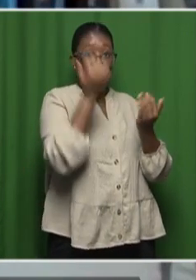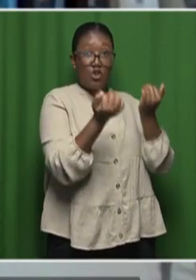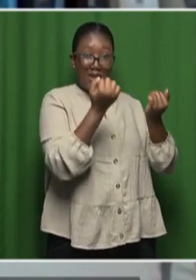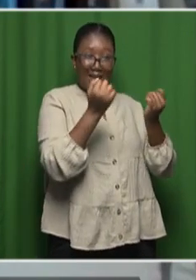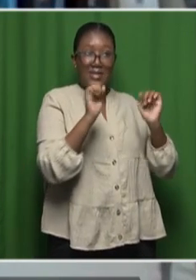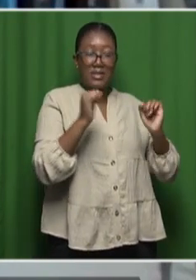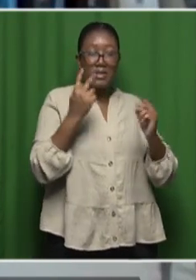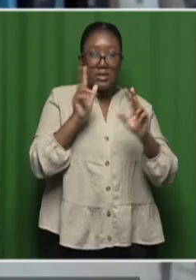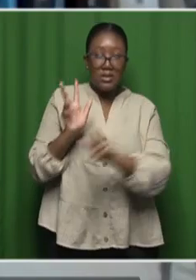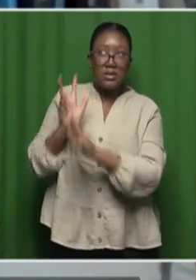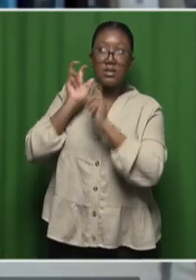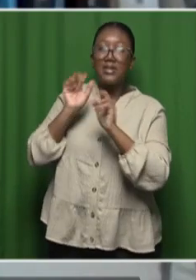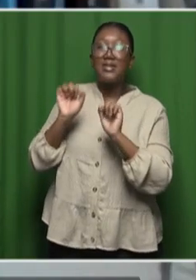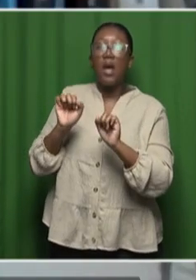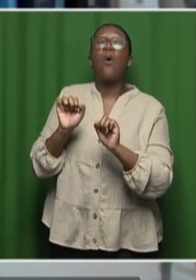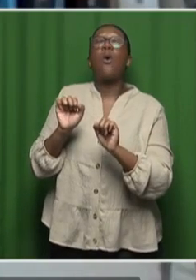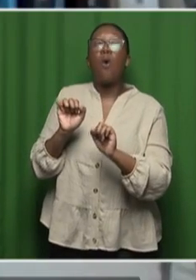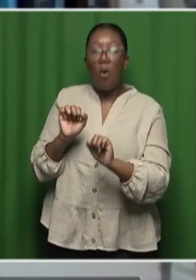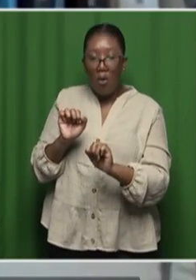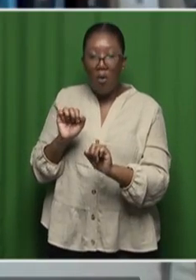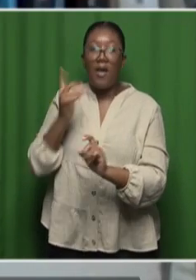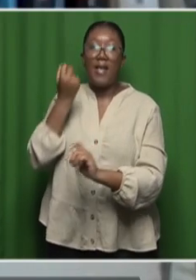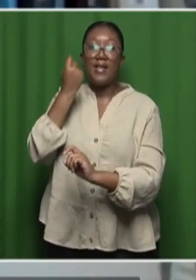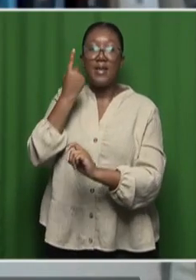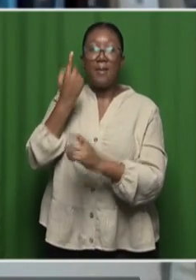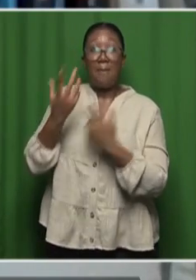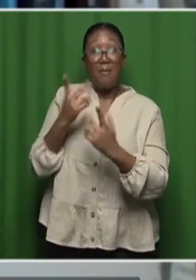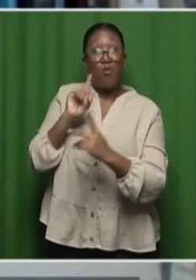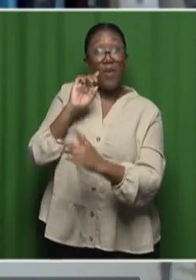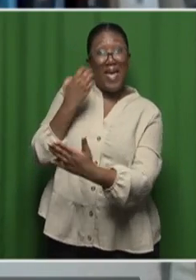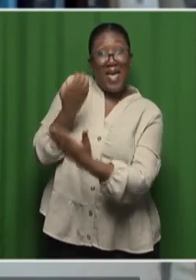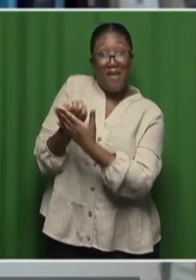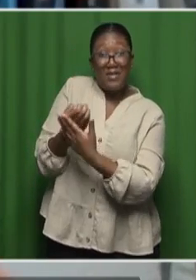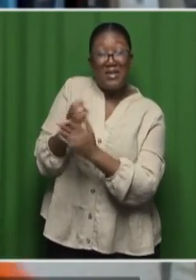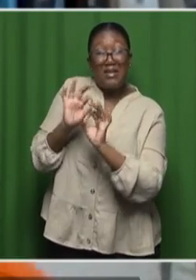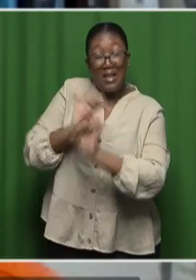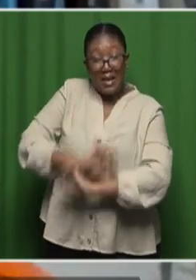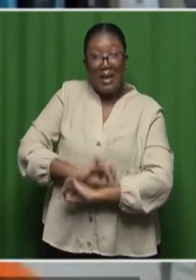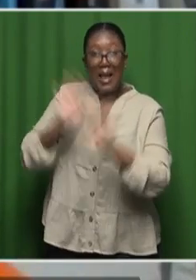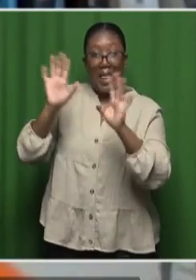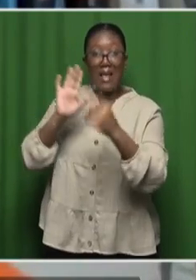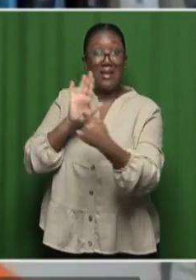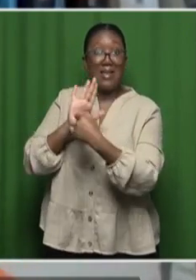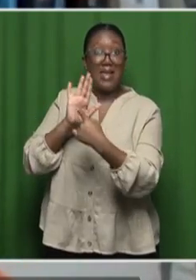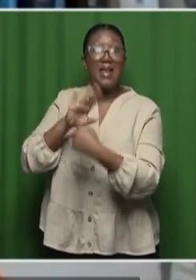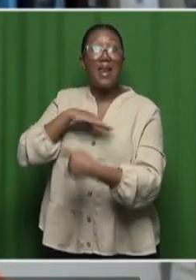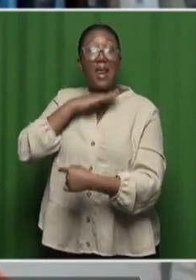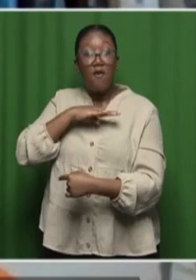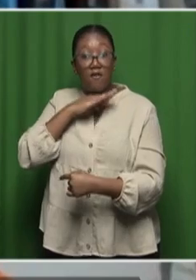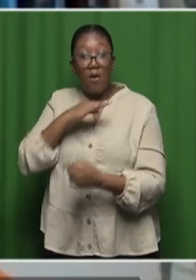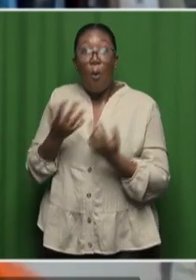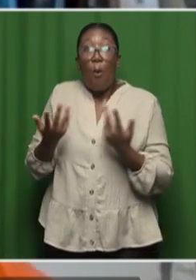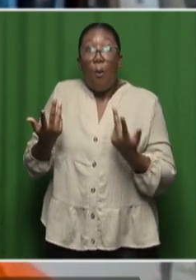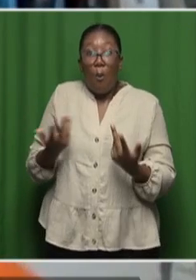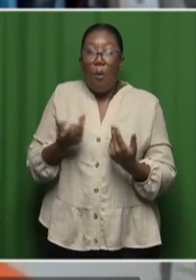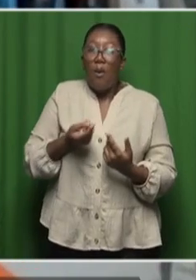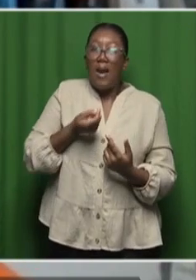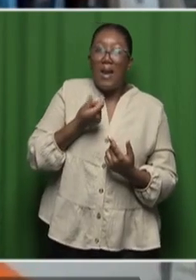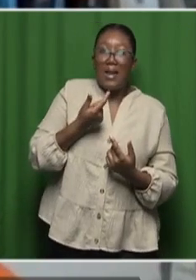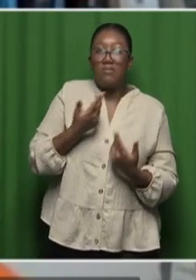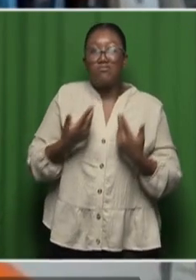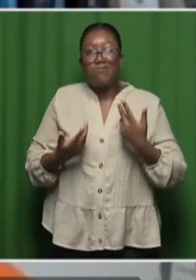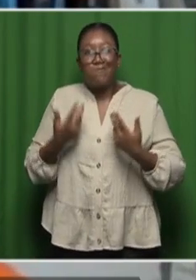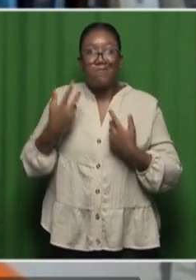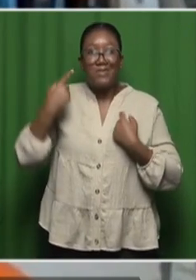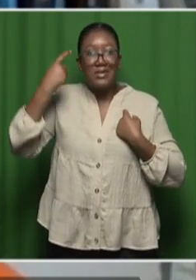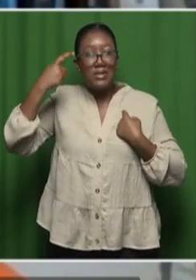ANC, and they can clearly evidence that. I think they don't, even if there is a slight element of doubt,